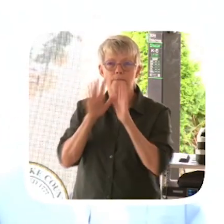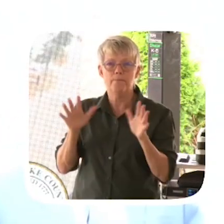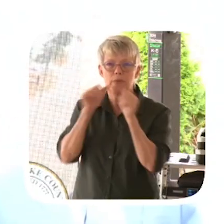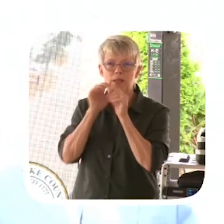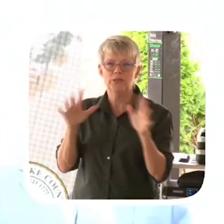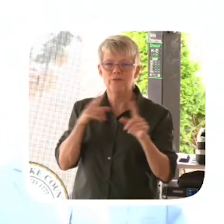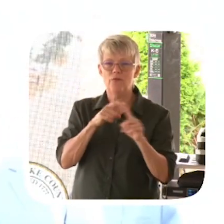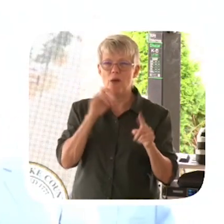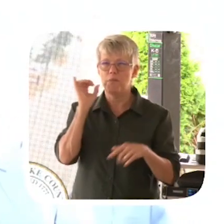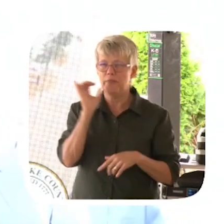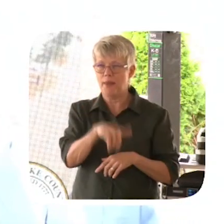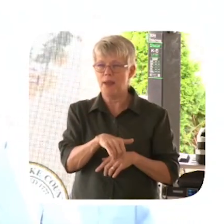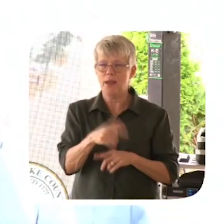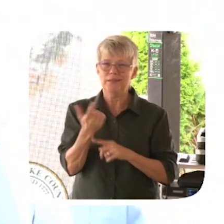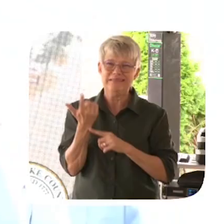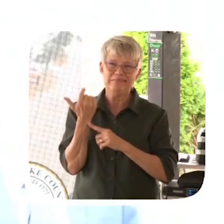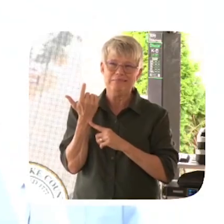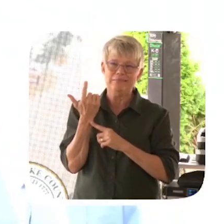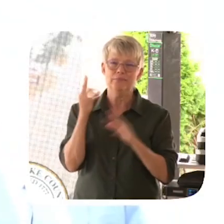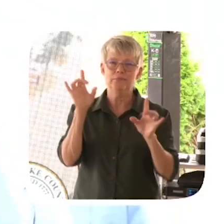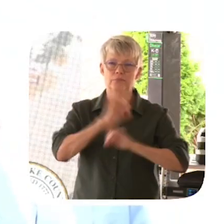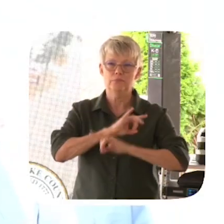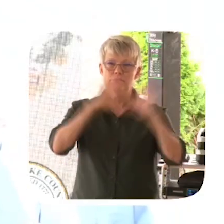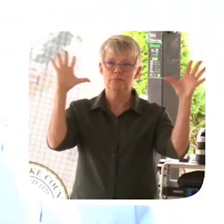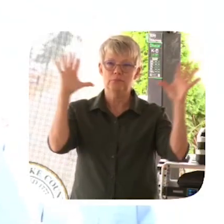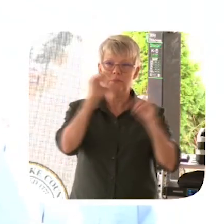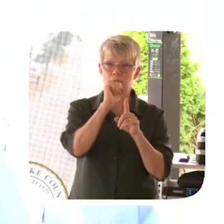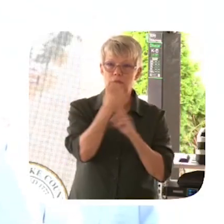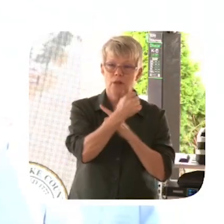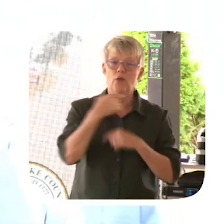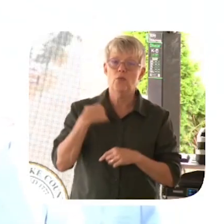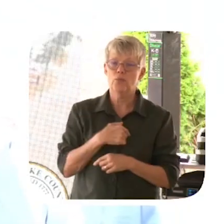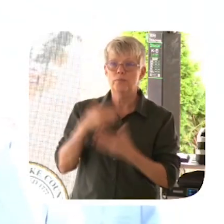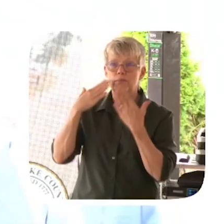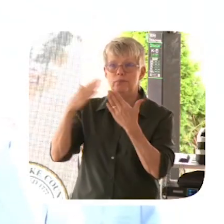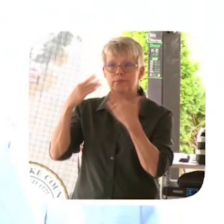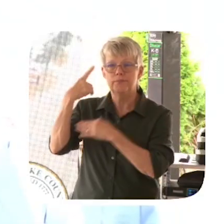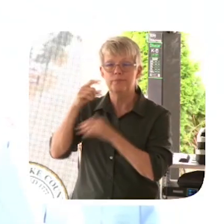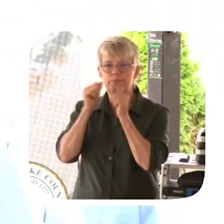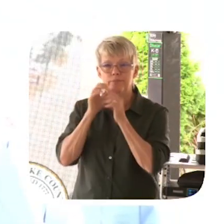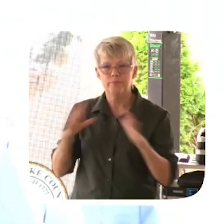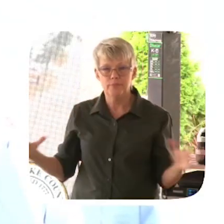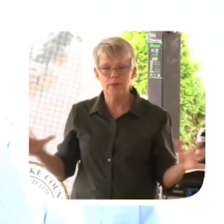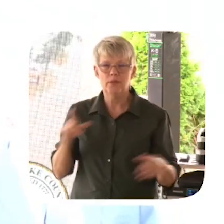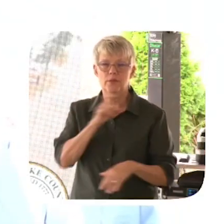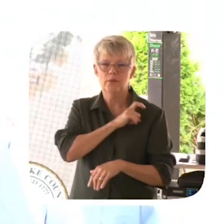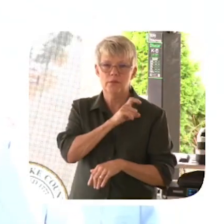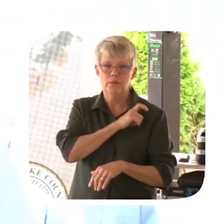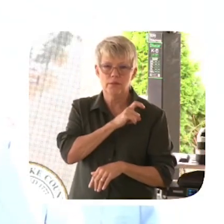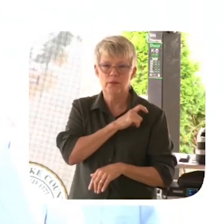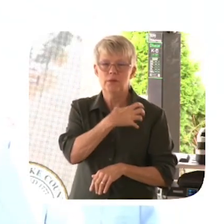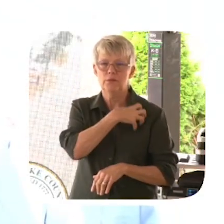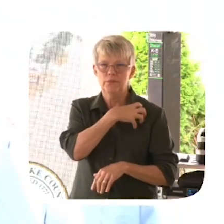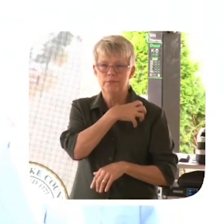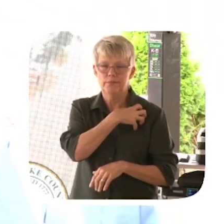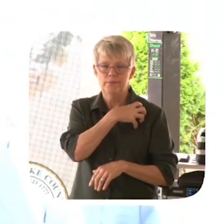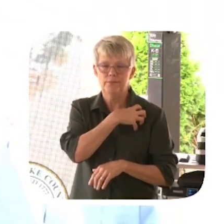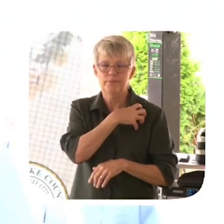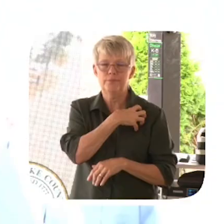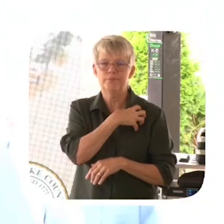a horrible situation. We're thankful for the blessing of public safety, sheriff's deputies,